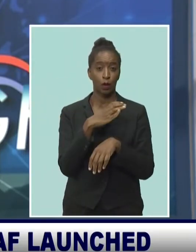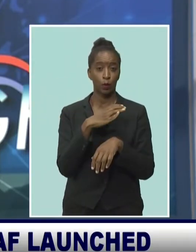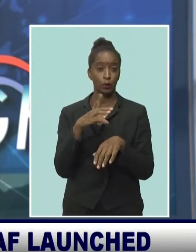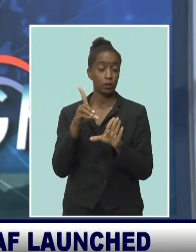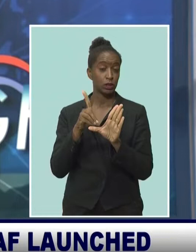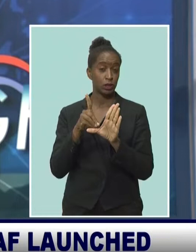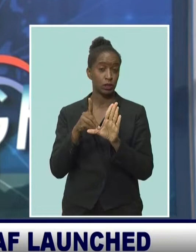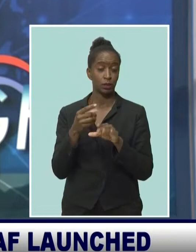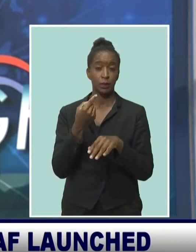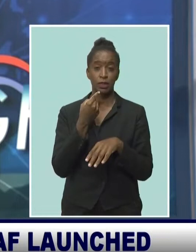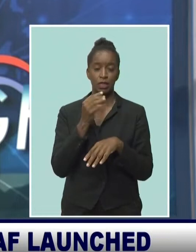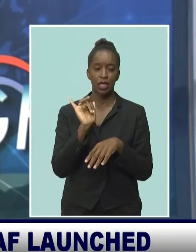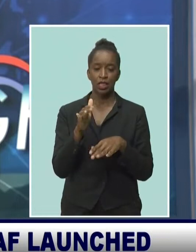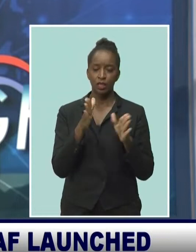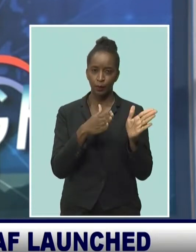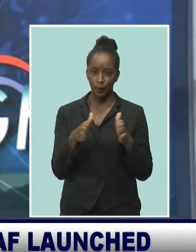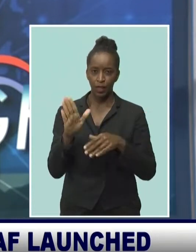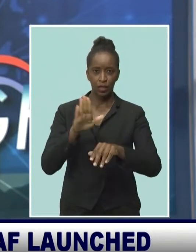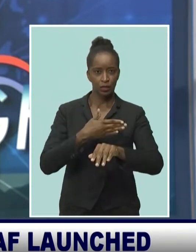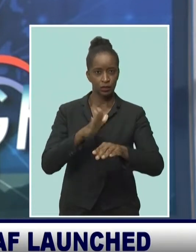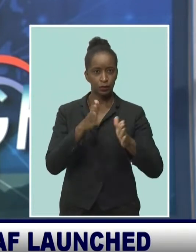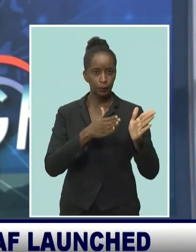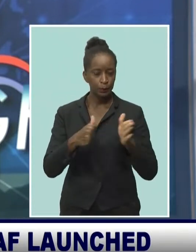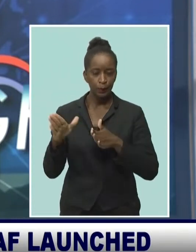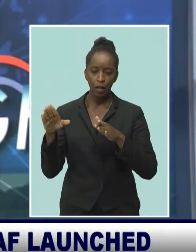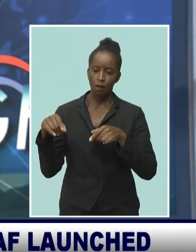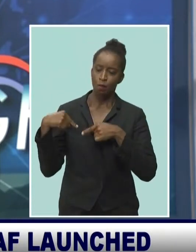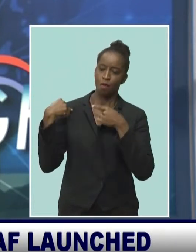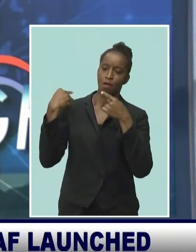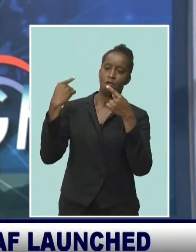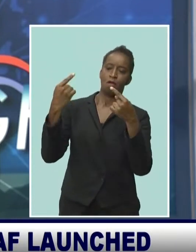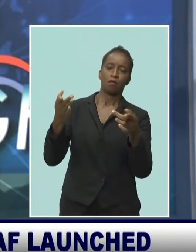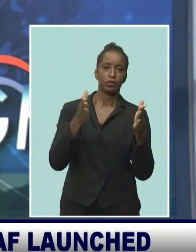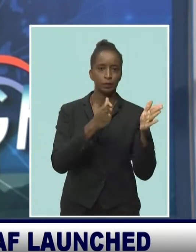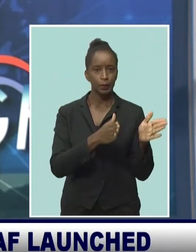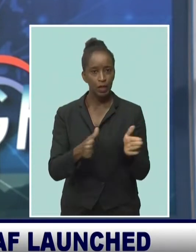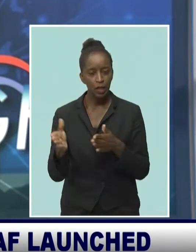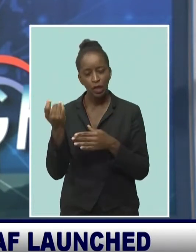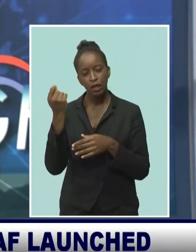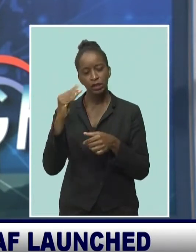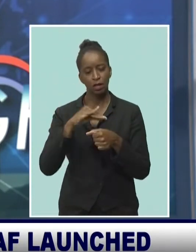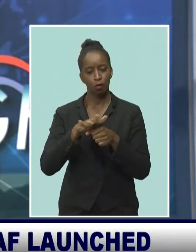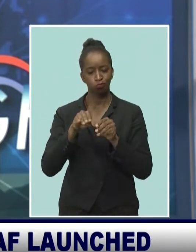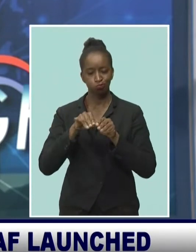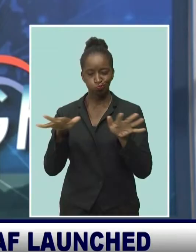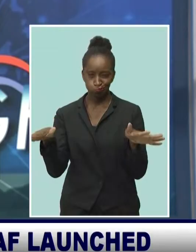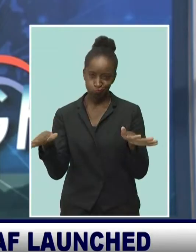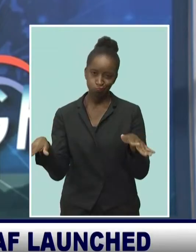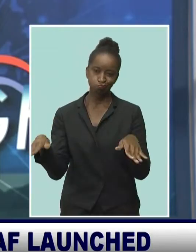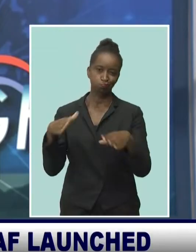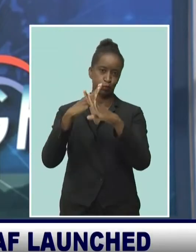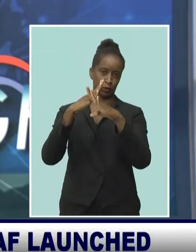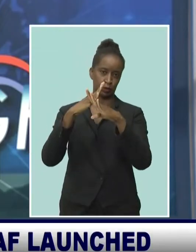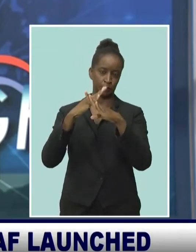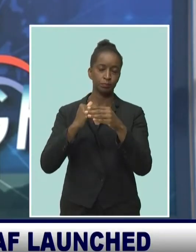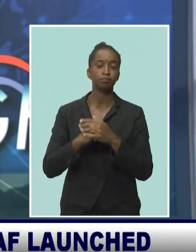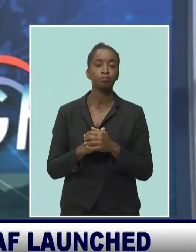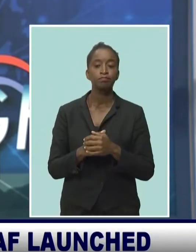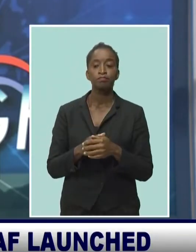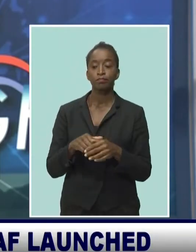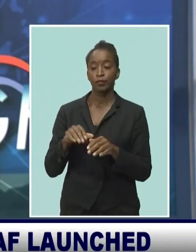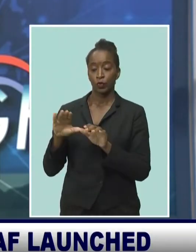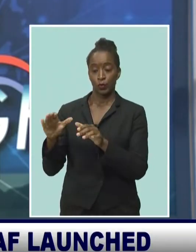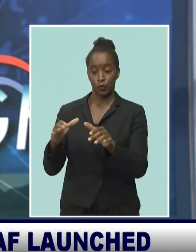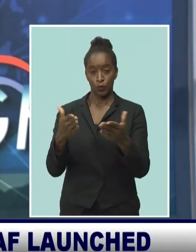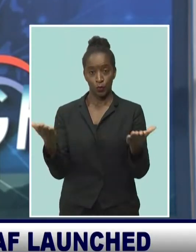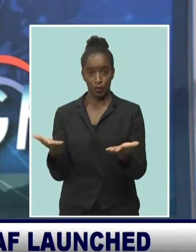long in the making but was delayed by the COVID situation. According to her, several local charities and partners in Britain are